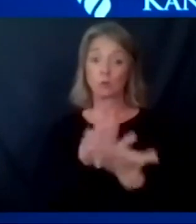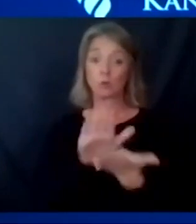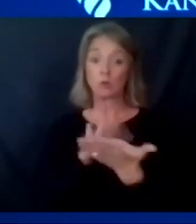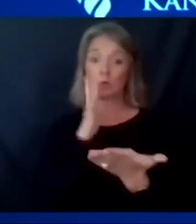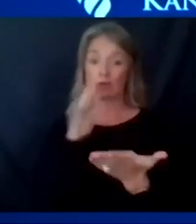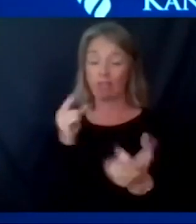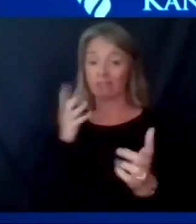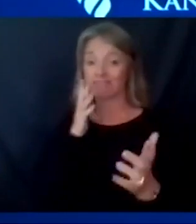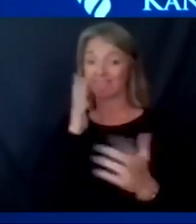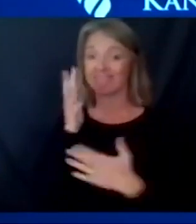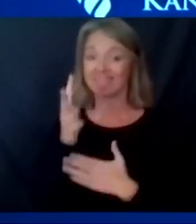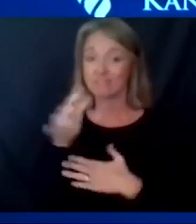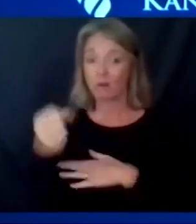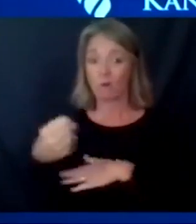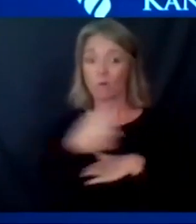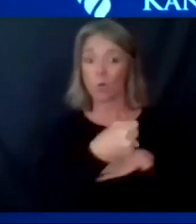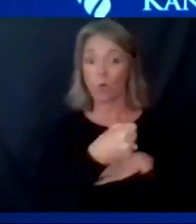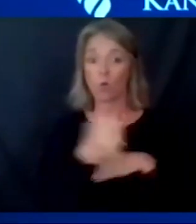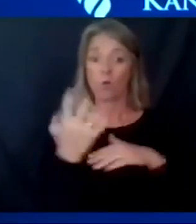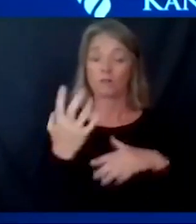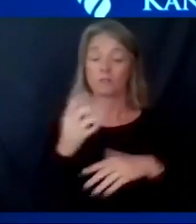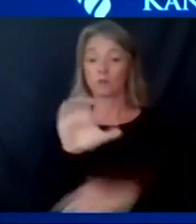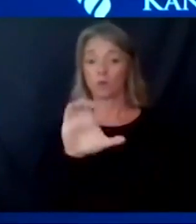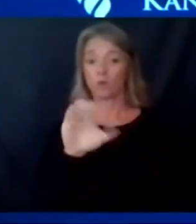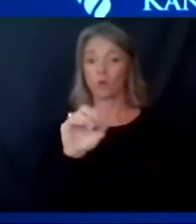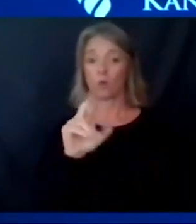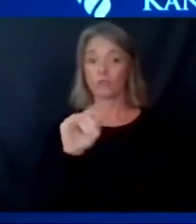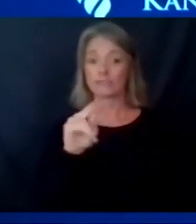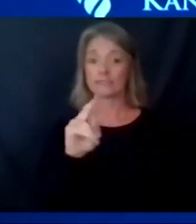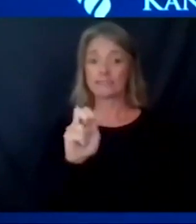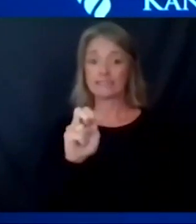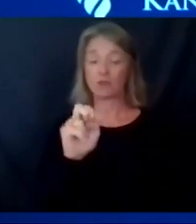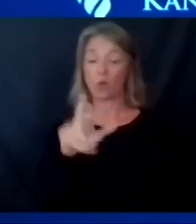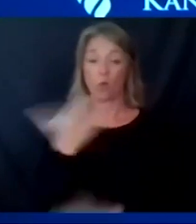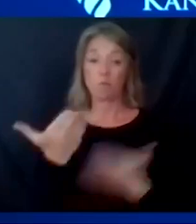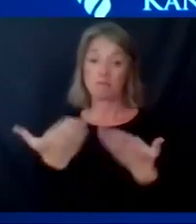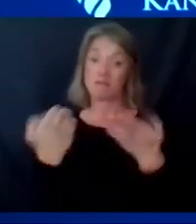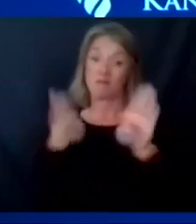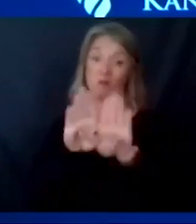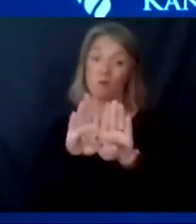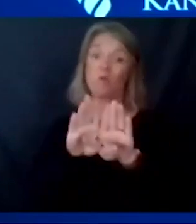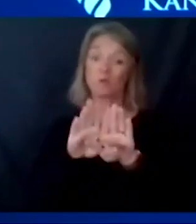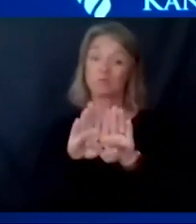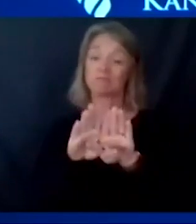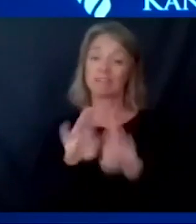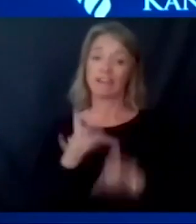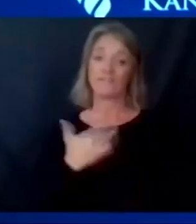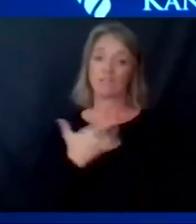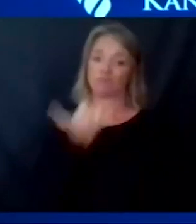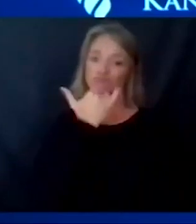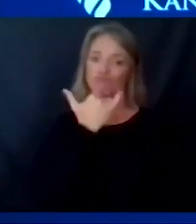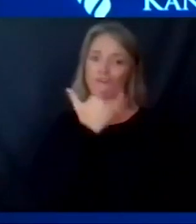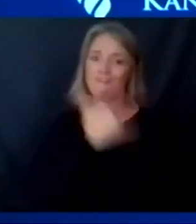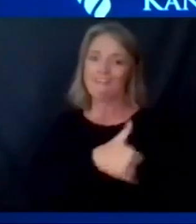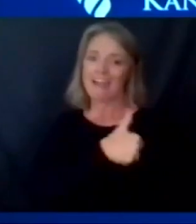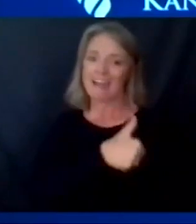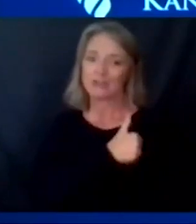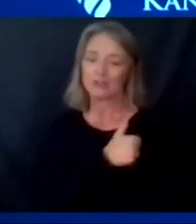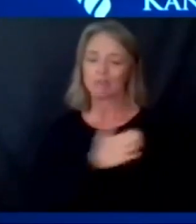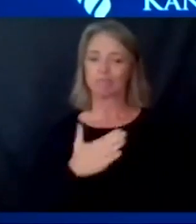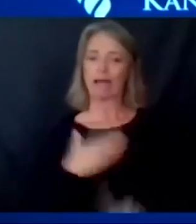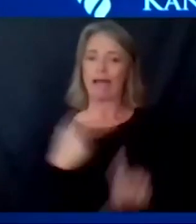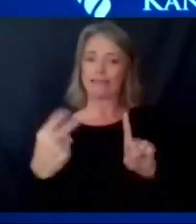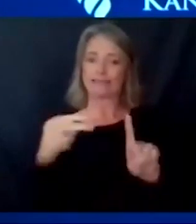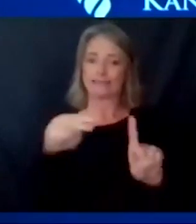vast numbers of their kids or even close down. And I think that's just the wrong attitude. So from my standpoint, as a